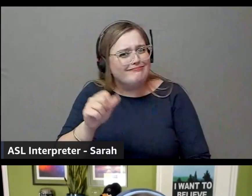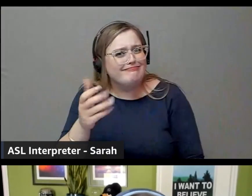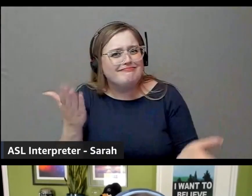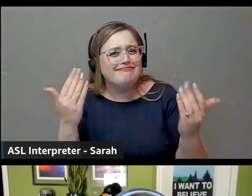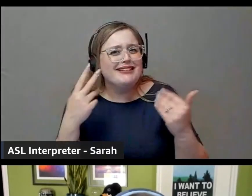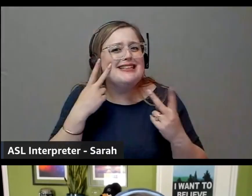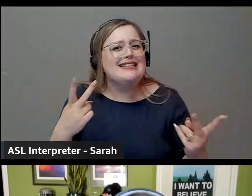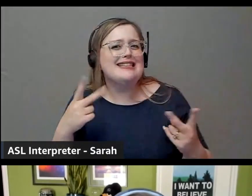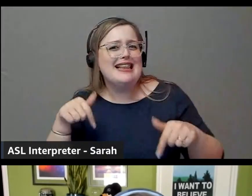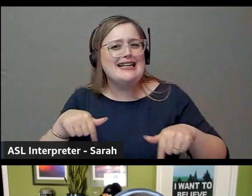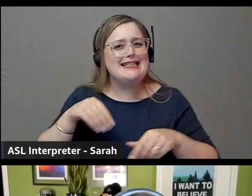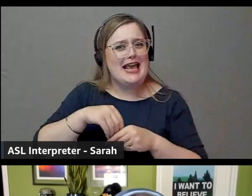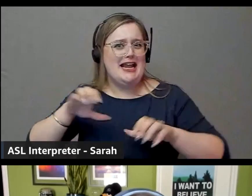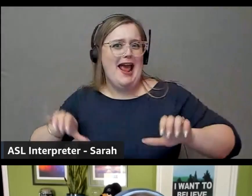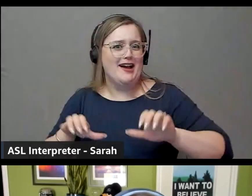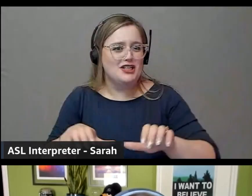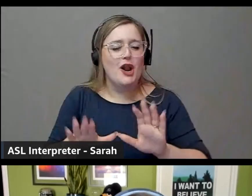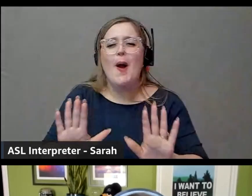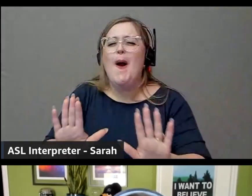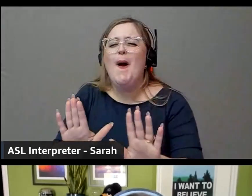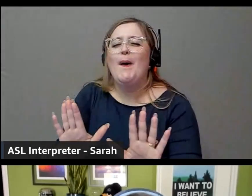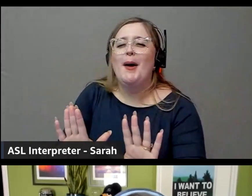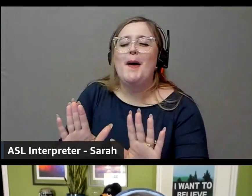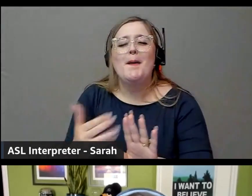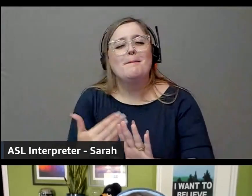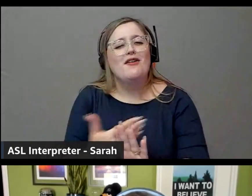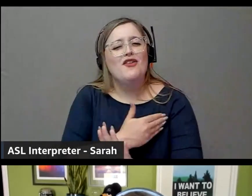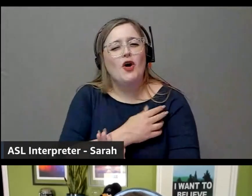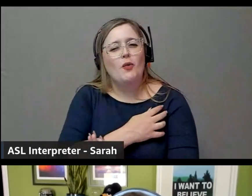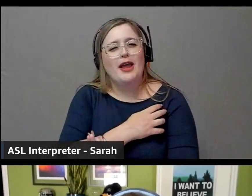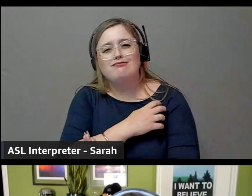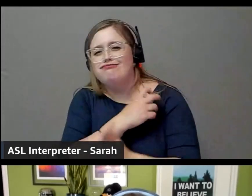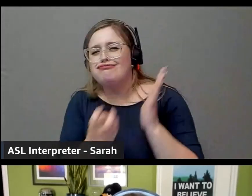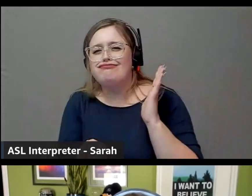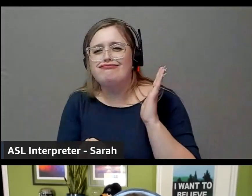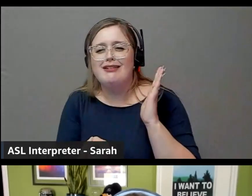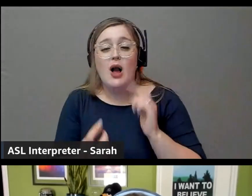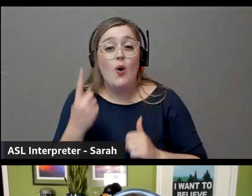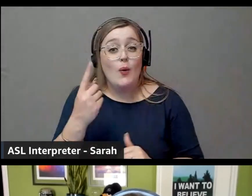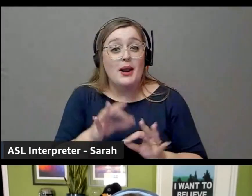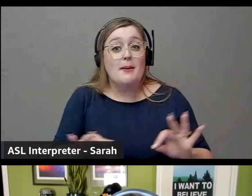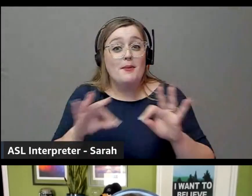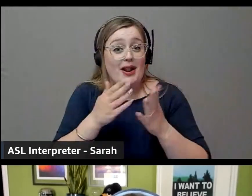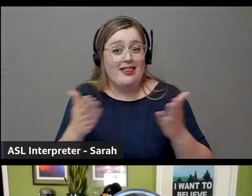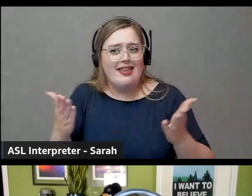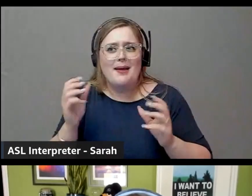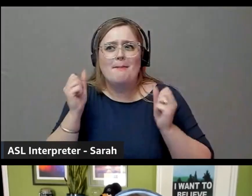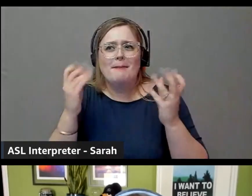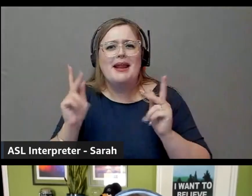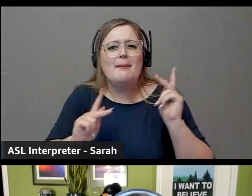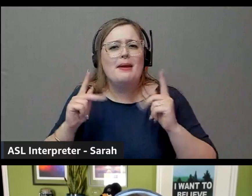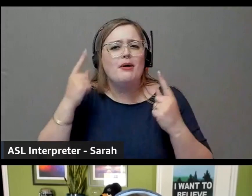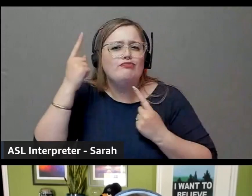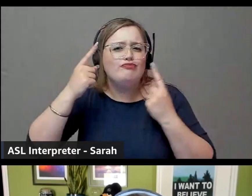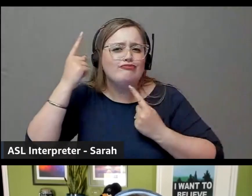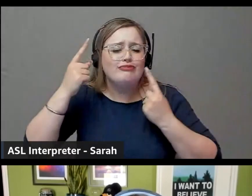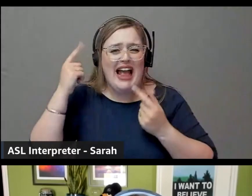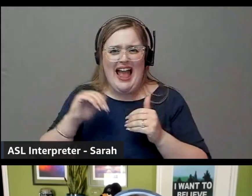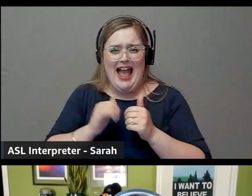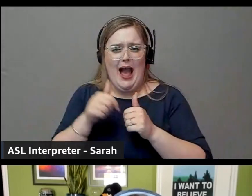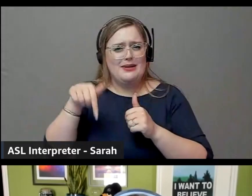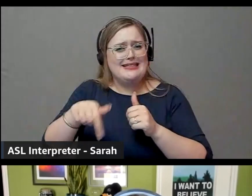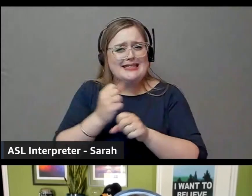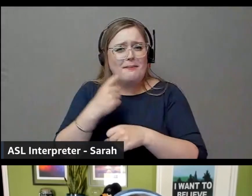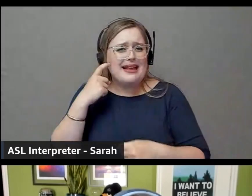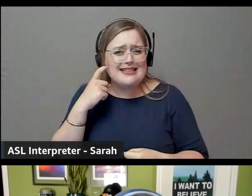pull up Well, your before screen, Simon? Oh, go ahead. before we Sorry. jump in, there's one important thing which a lot of people are wondering, which is, how does this even make sense? Like,